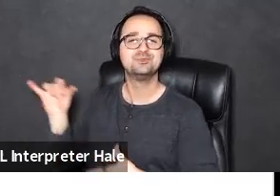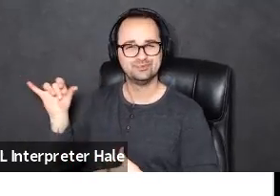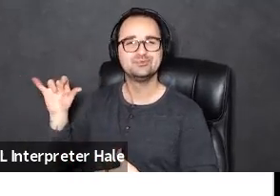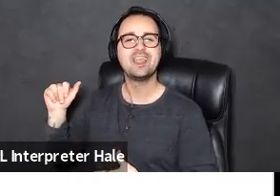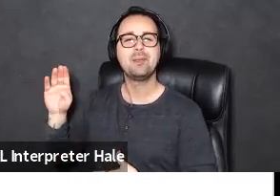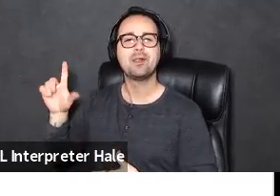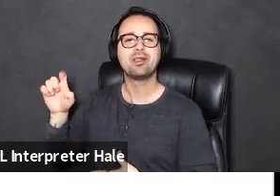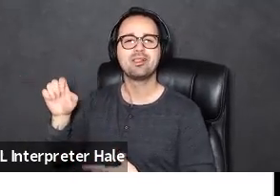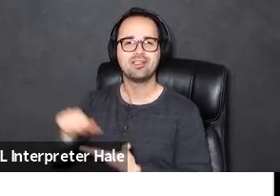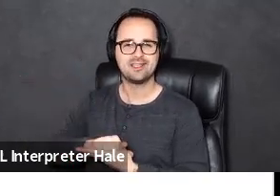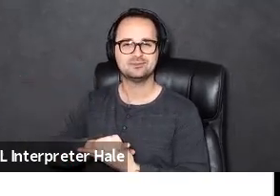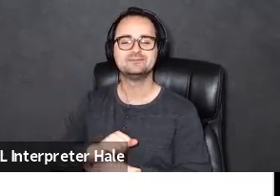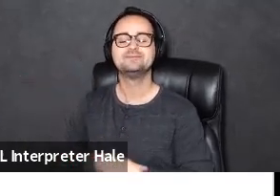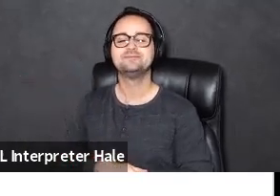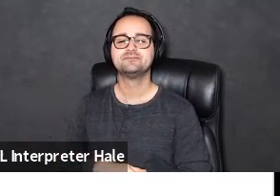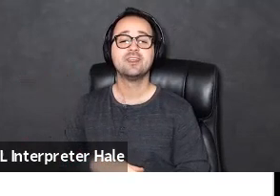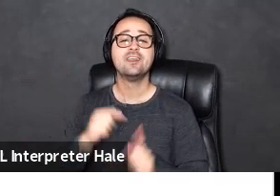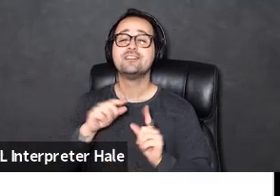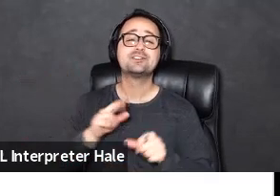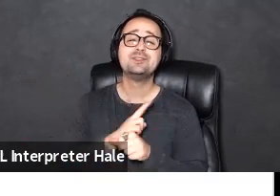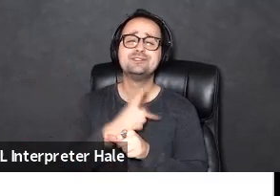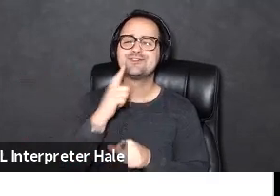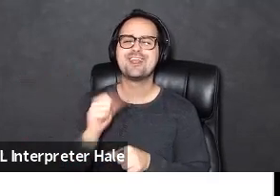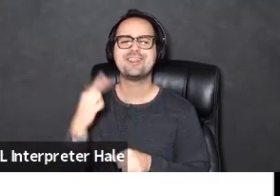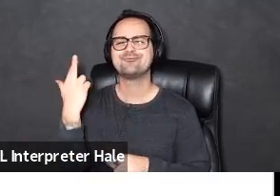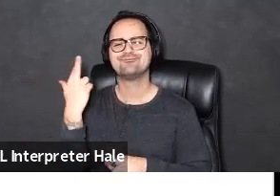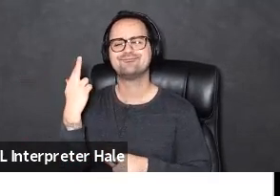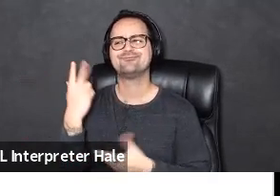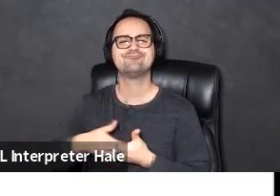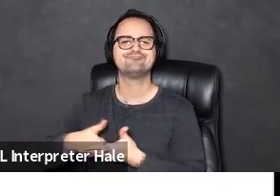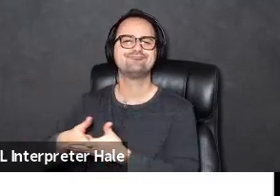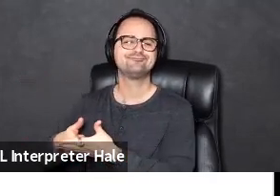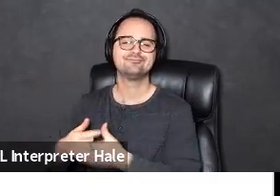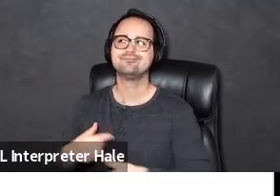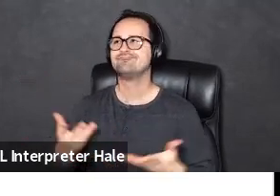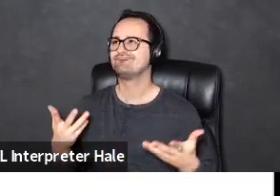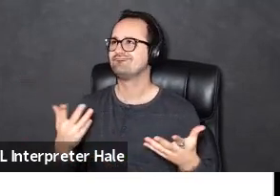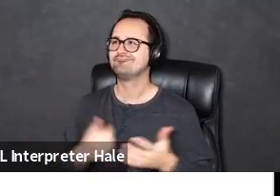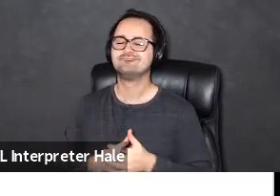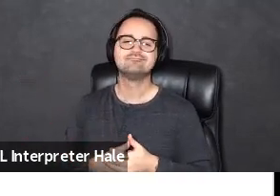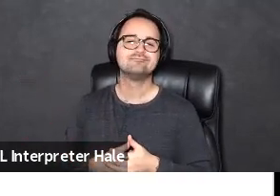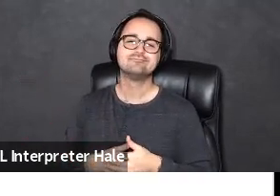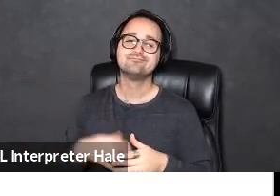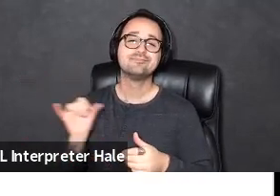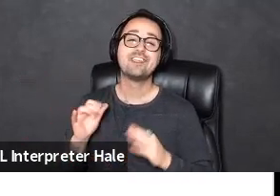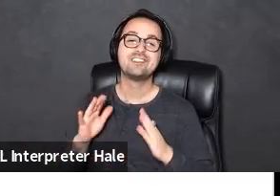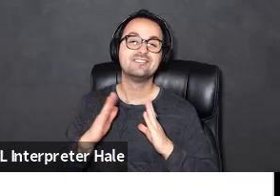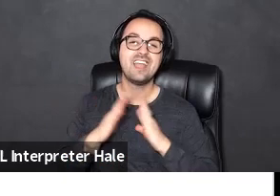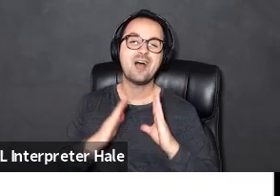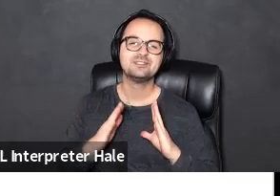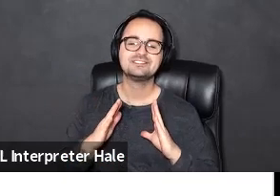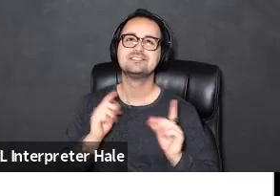account. It can be used for just about any expenses you can think of. We talked about this thing with housing where